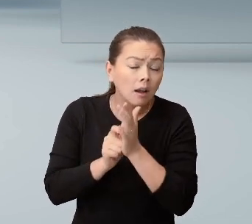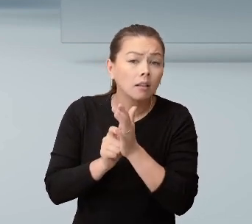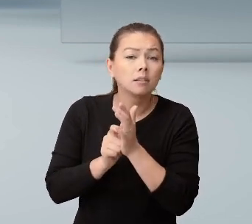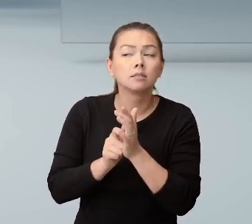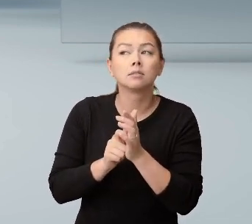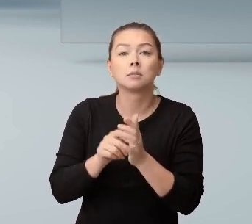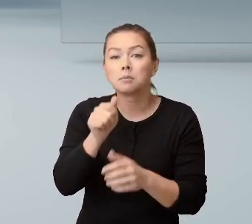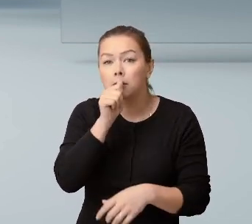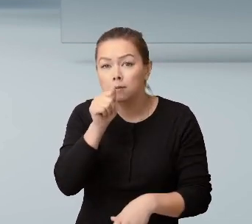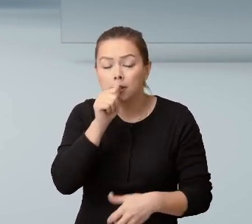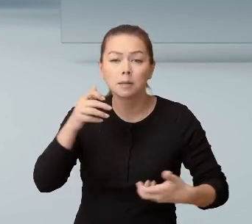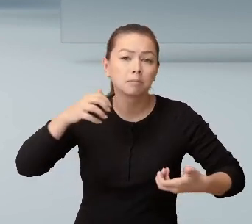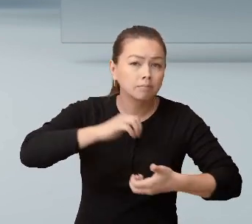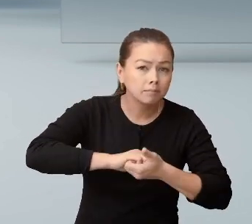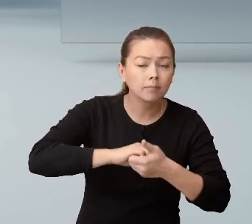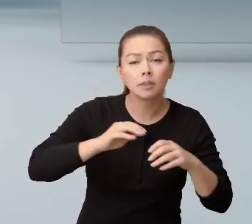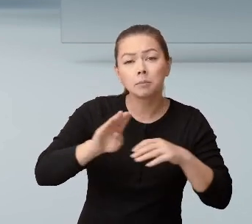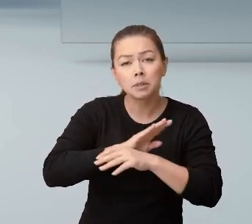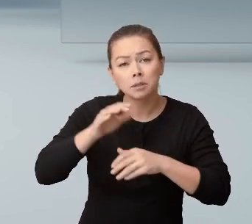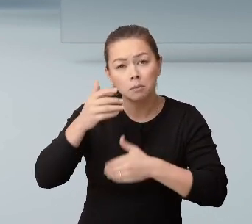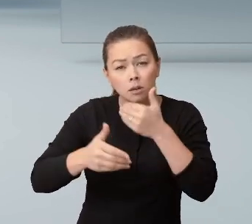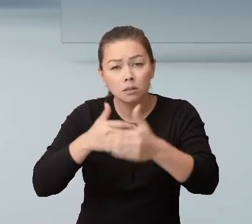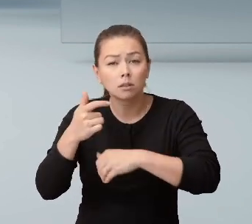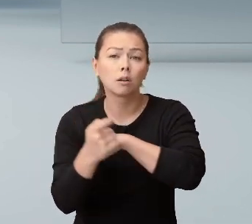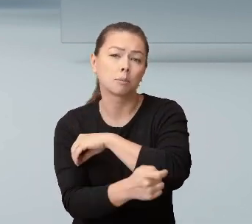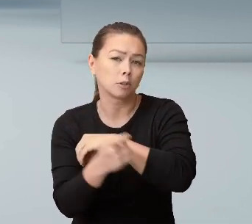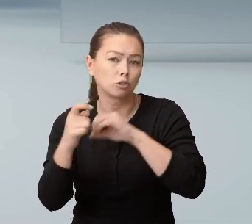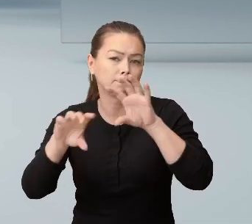with collaboration and business process automation.